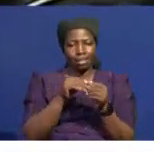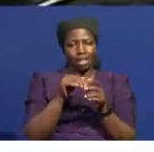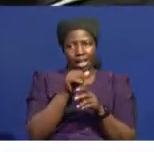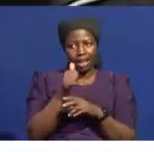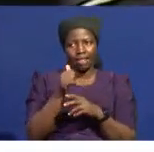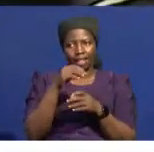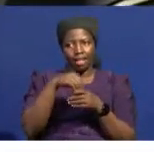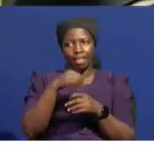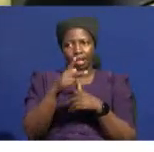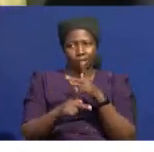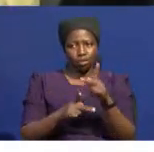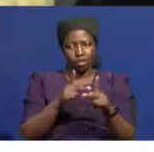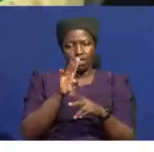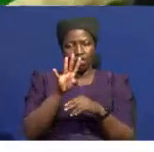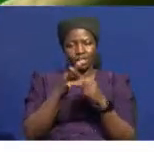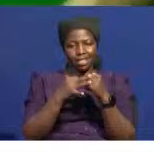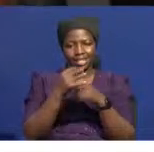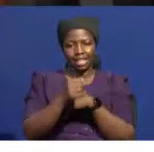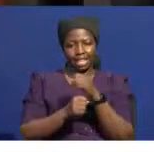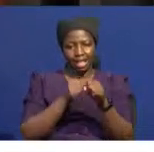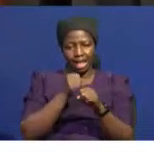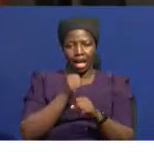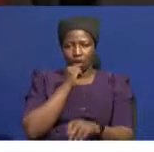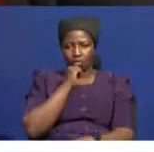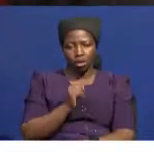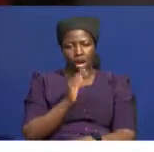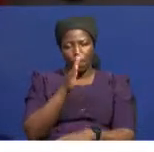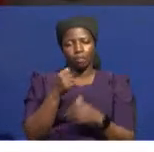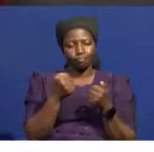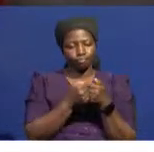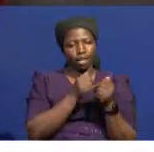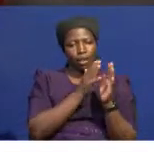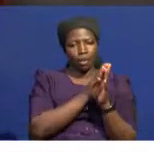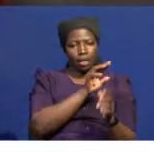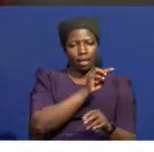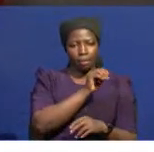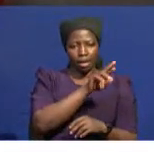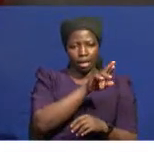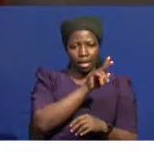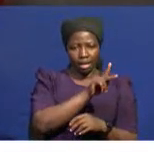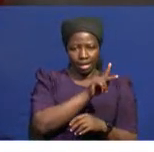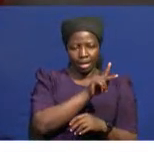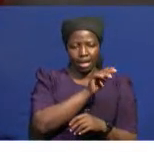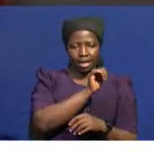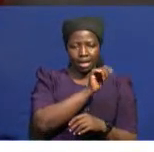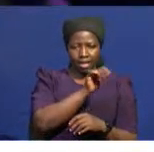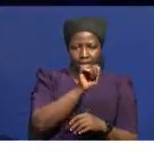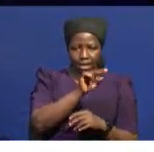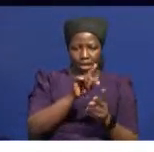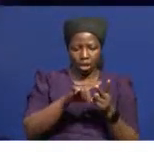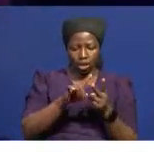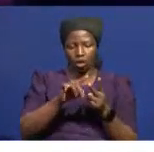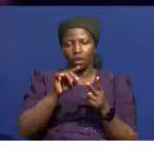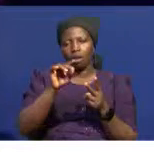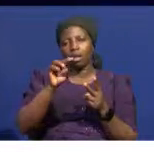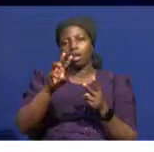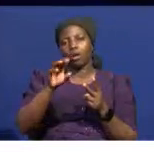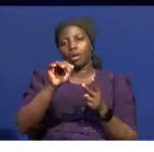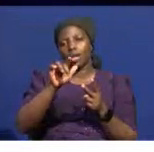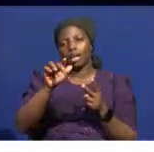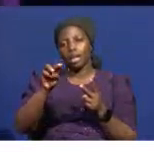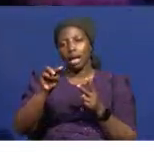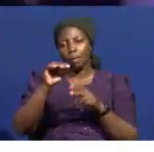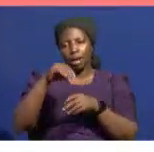in the process. The 48-year-old will face either Mark Allen or Mark Williams in the final on Sunday. Let's take a